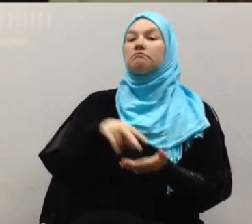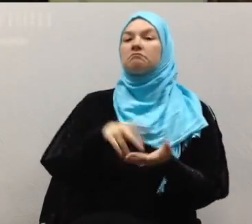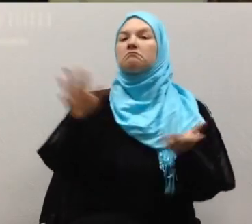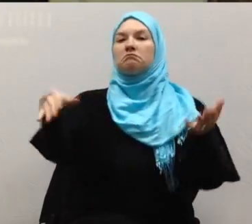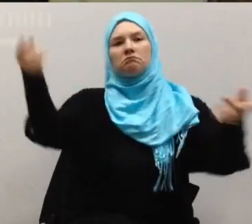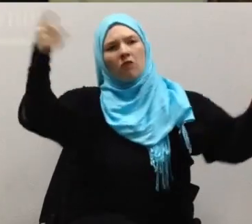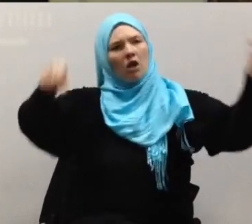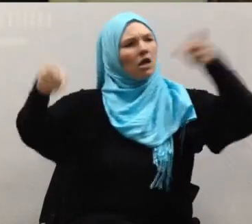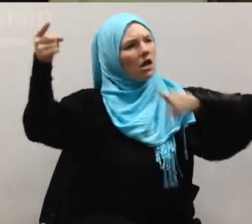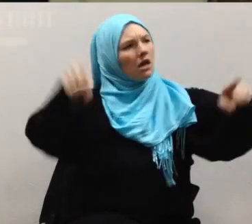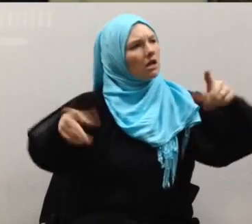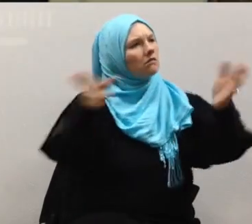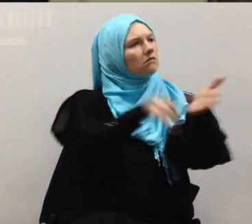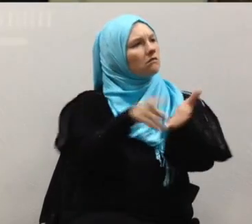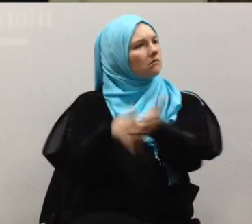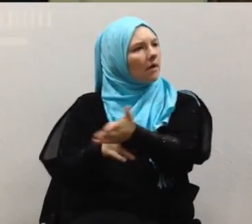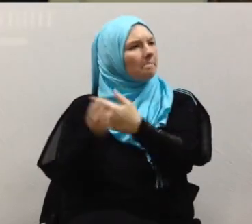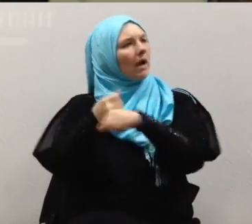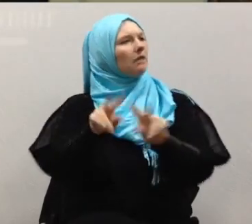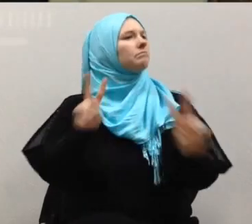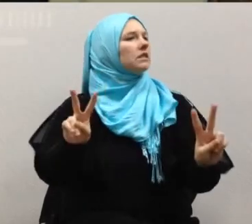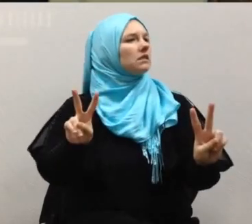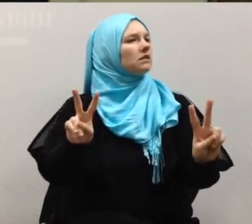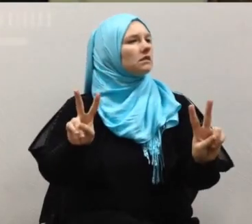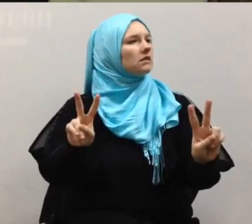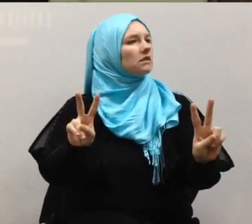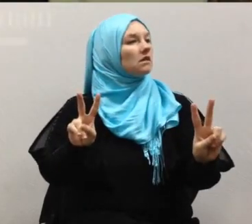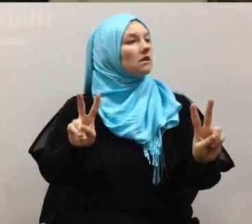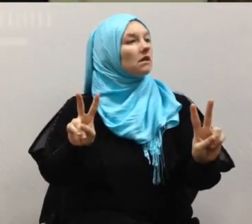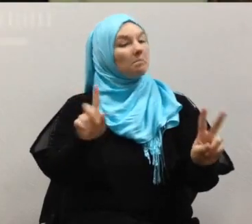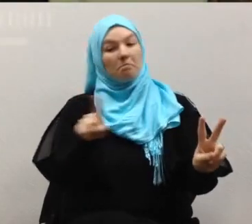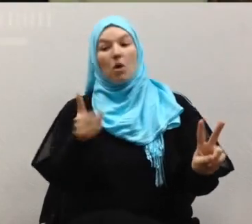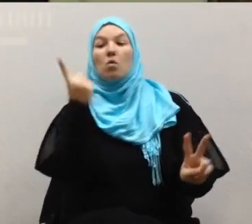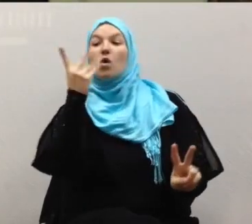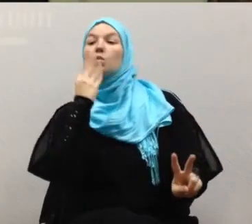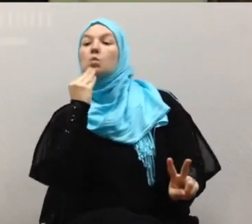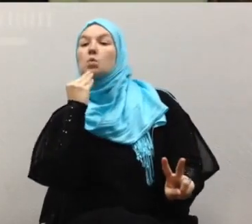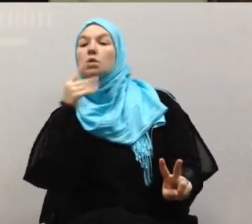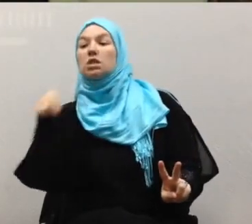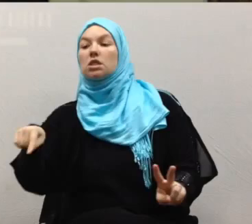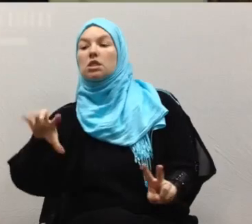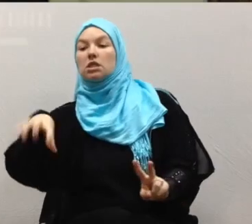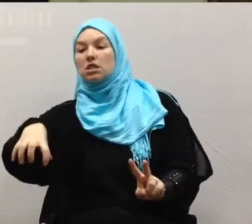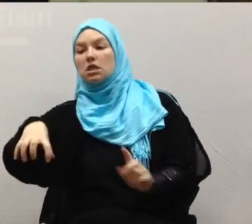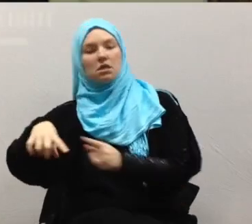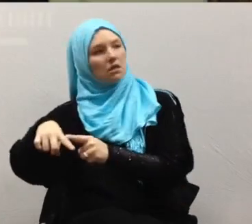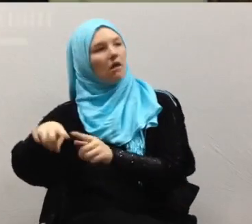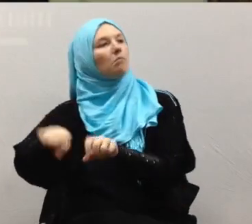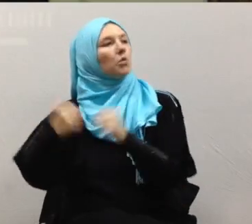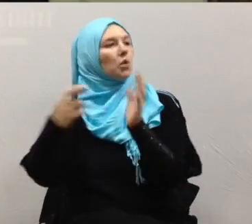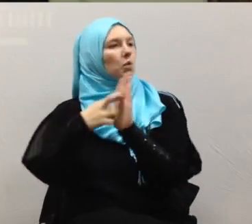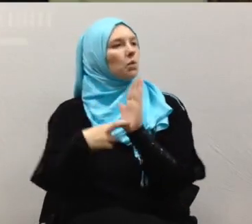their businesses are protected, their families are protected by the Muslims.